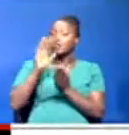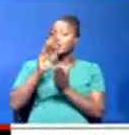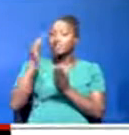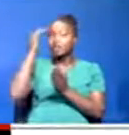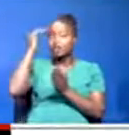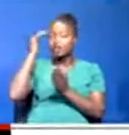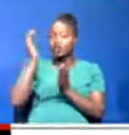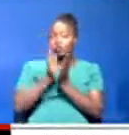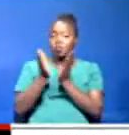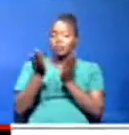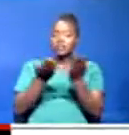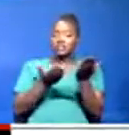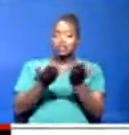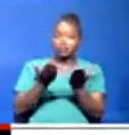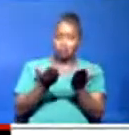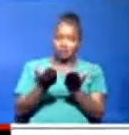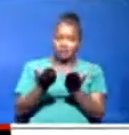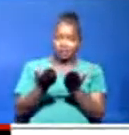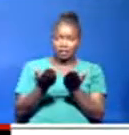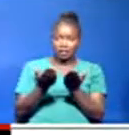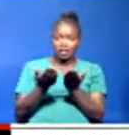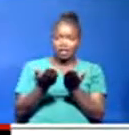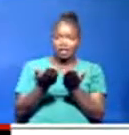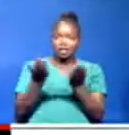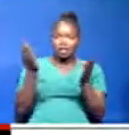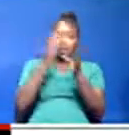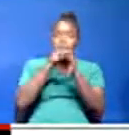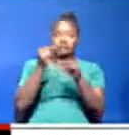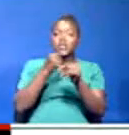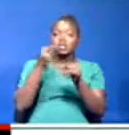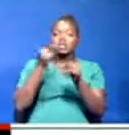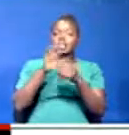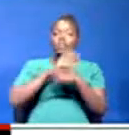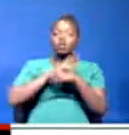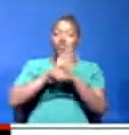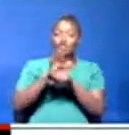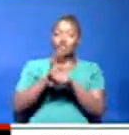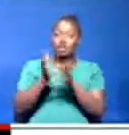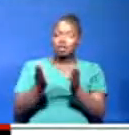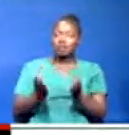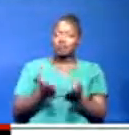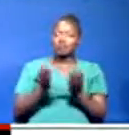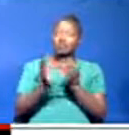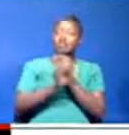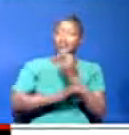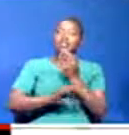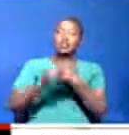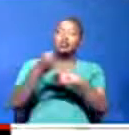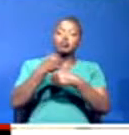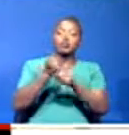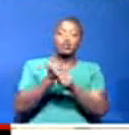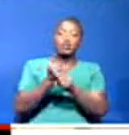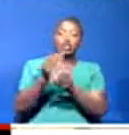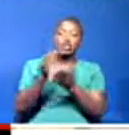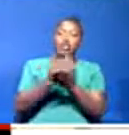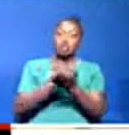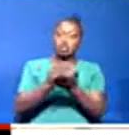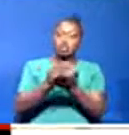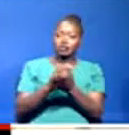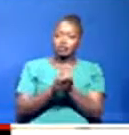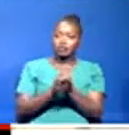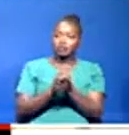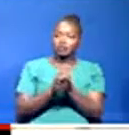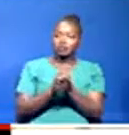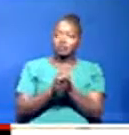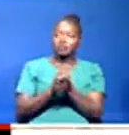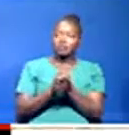Dr. Joseph Kinyua, the head of state said the pandemic has even enhanced the country's manufacturing sector. He cited